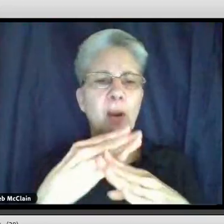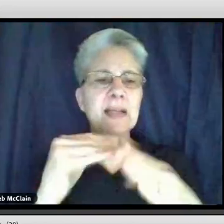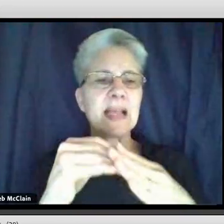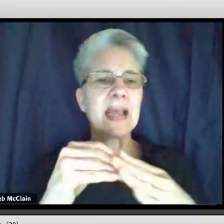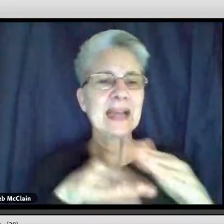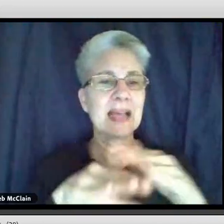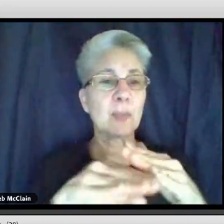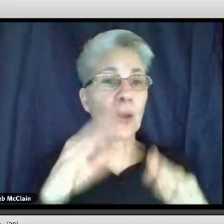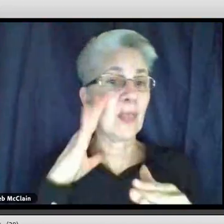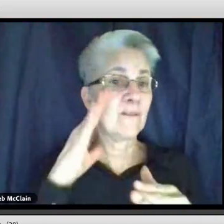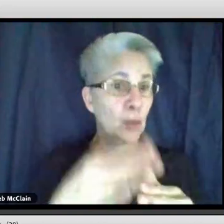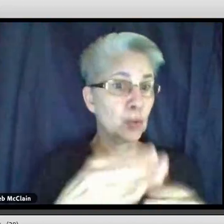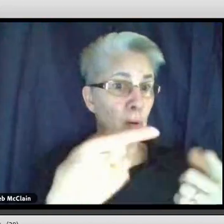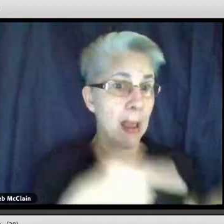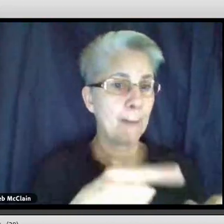future.